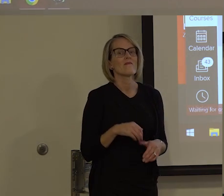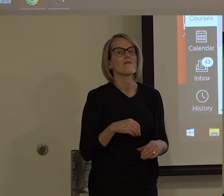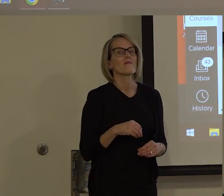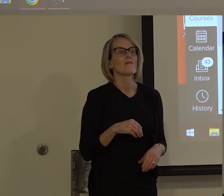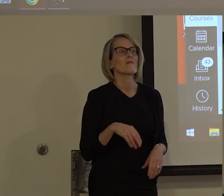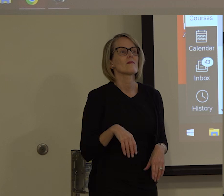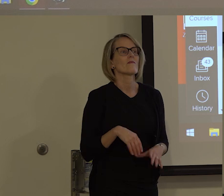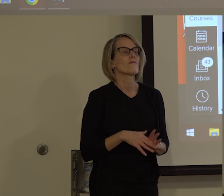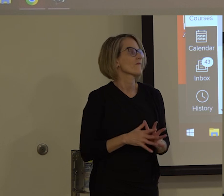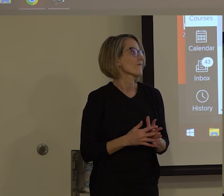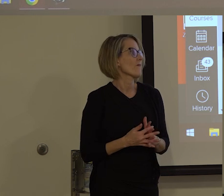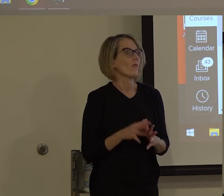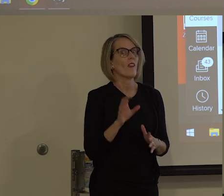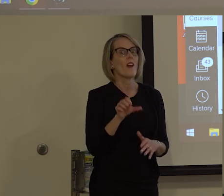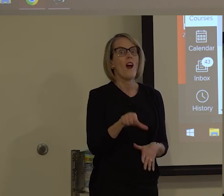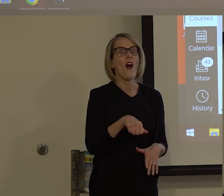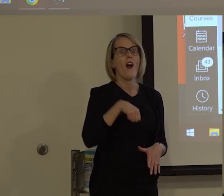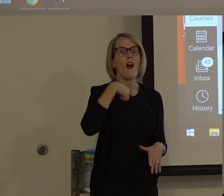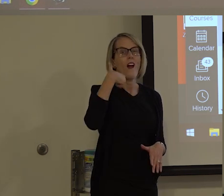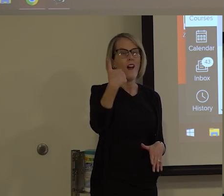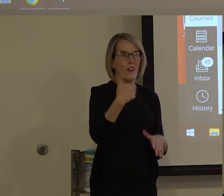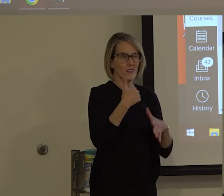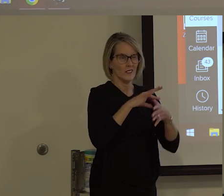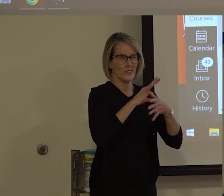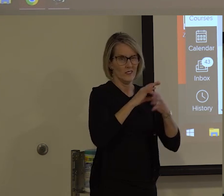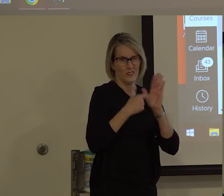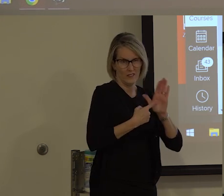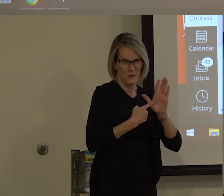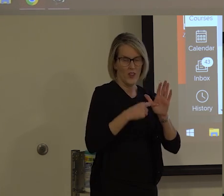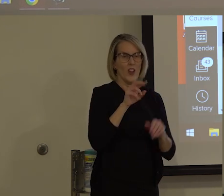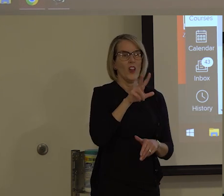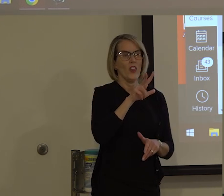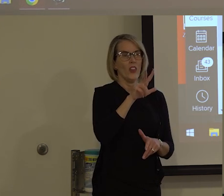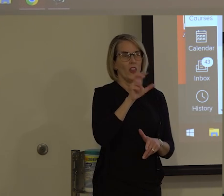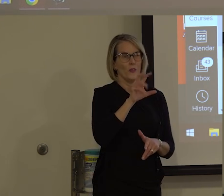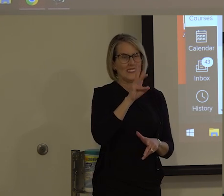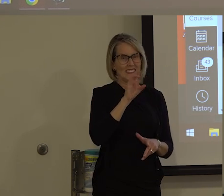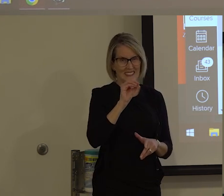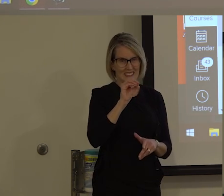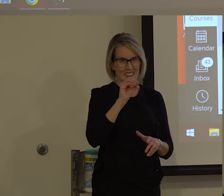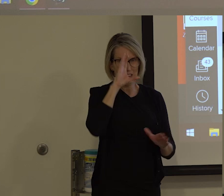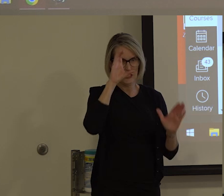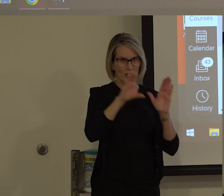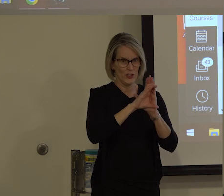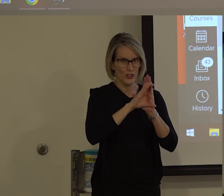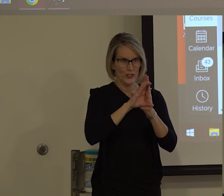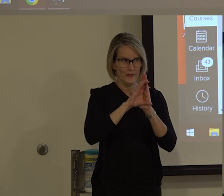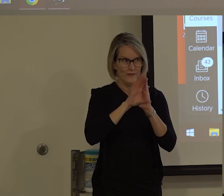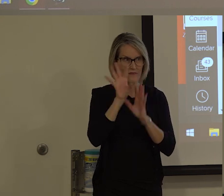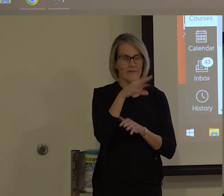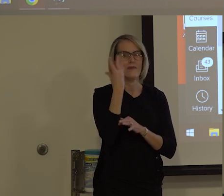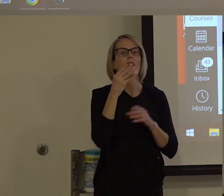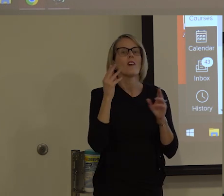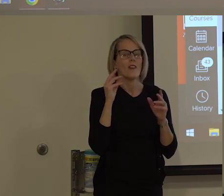So for another sort of content type we have used, this is a 360 image. So we actually took a 360 image in one of the